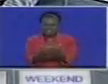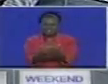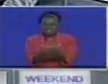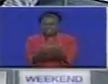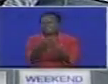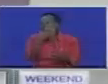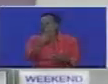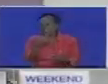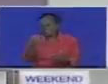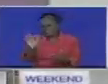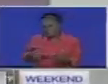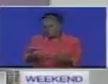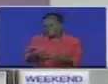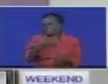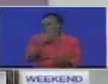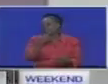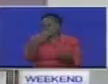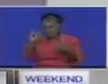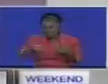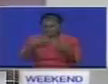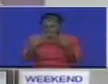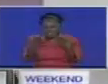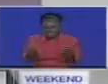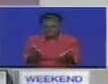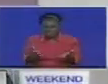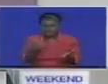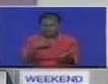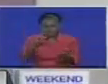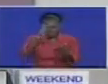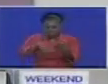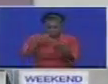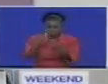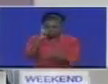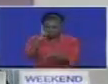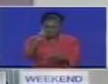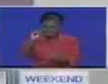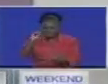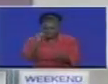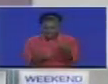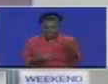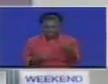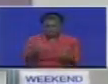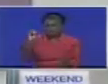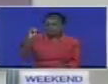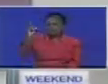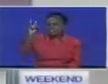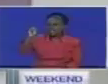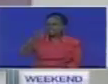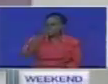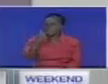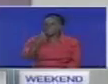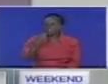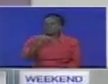and gentlemen, we have to conclude it at that point. I just want to read one last one tweet here. Sam Ohanga said, ODM needs to get rid of the old